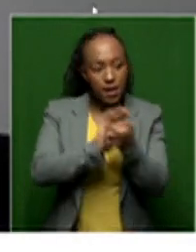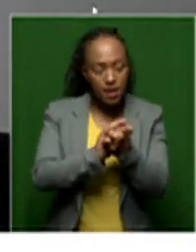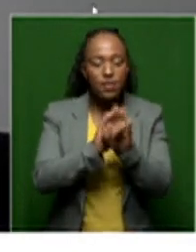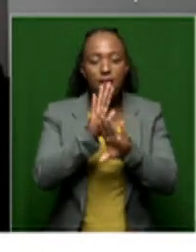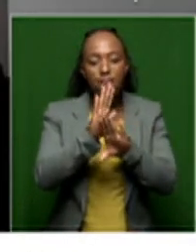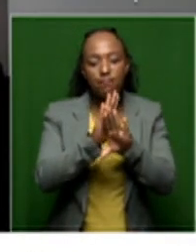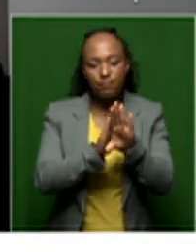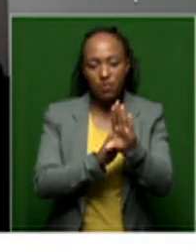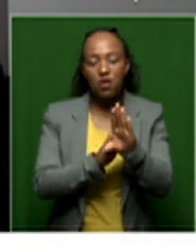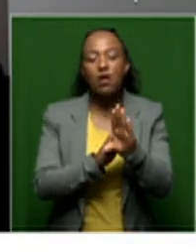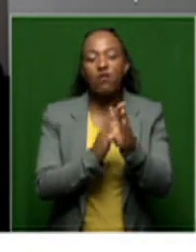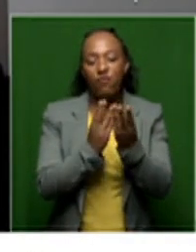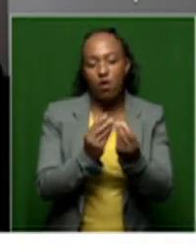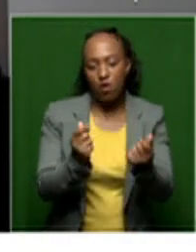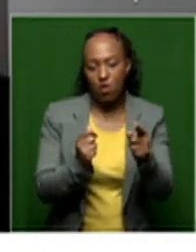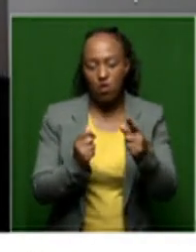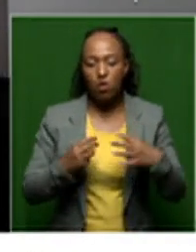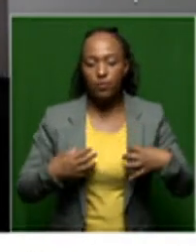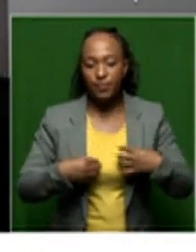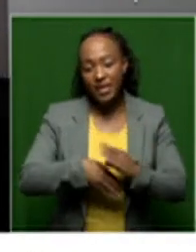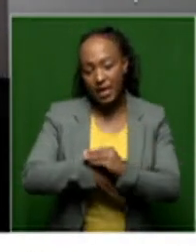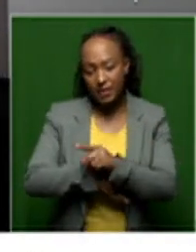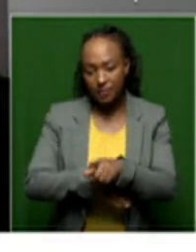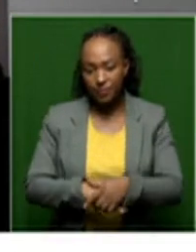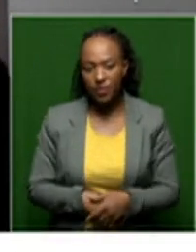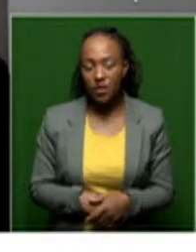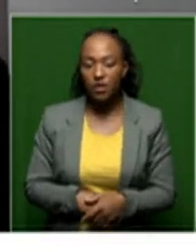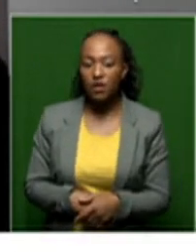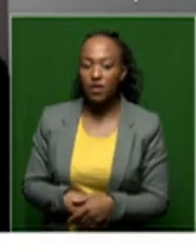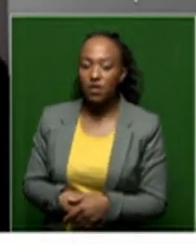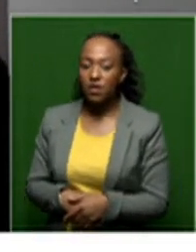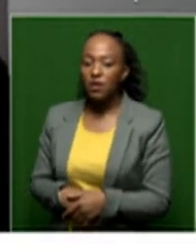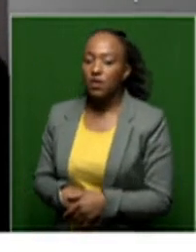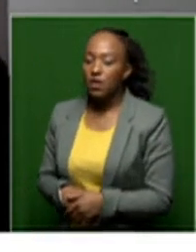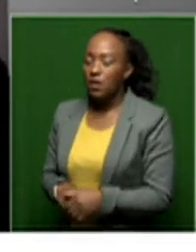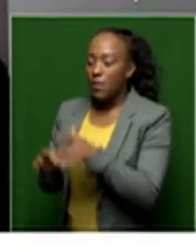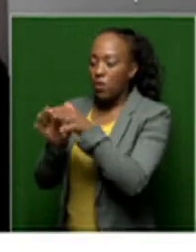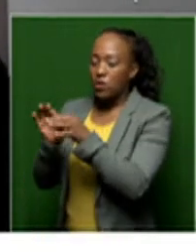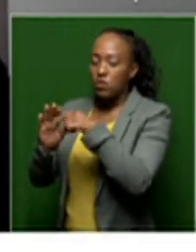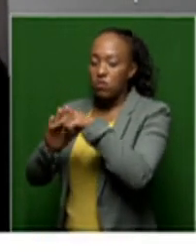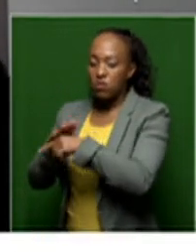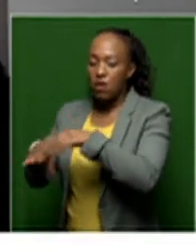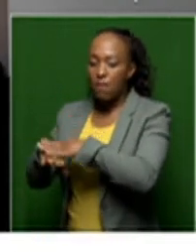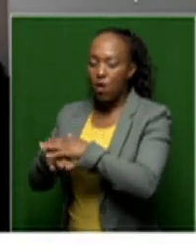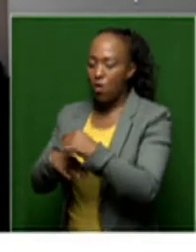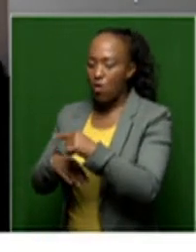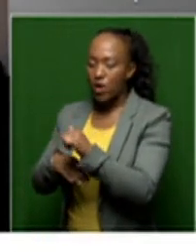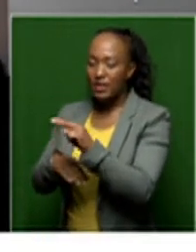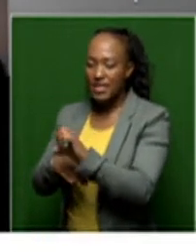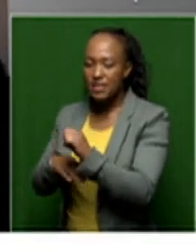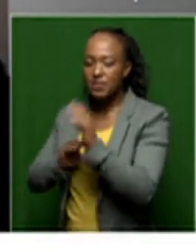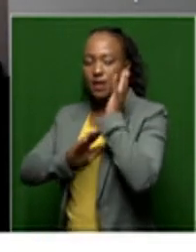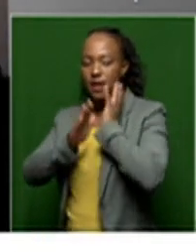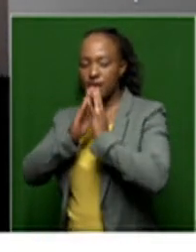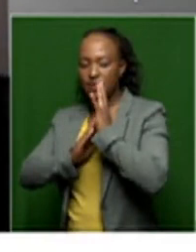outcomes. If we have to look at sort of, I'm going to talk a little bit to the gene side of thing before we move onto the